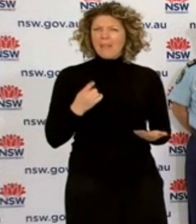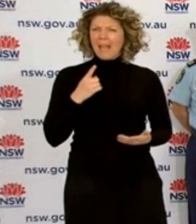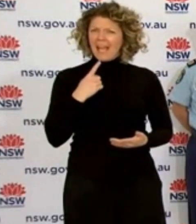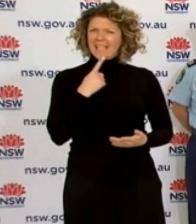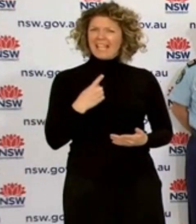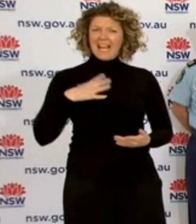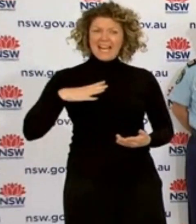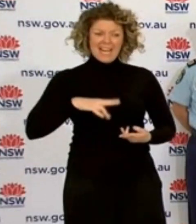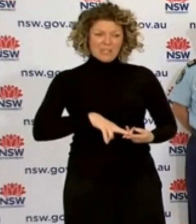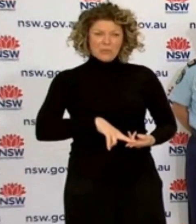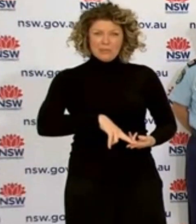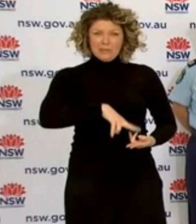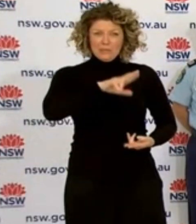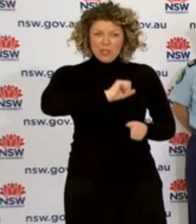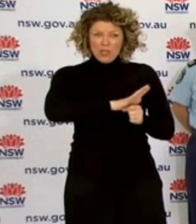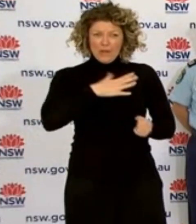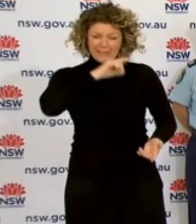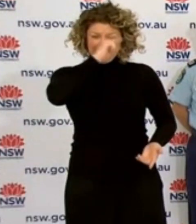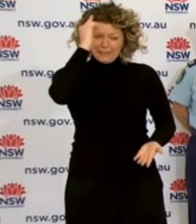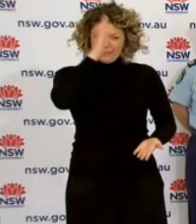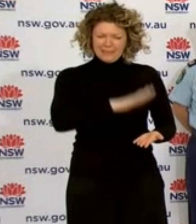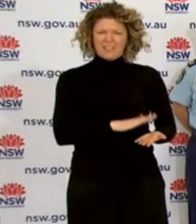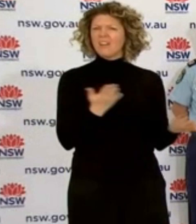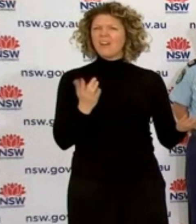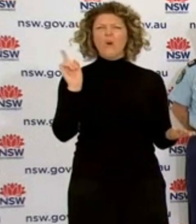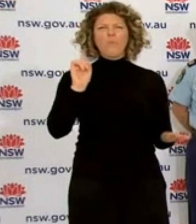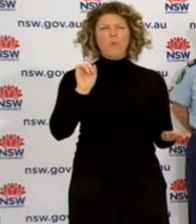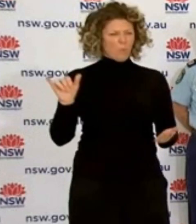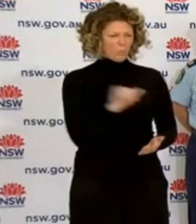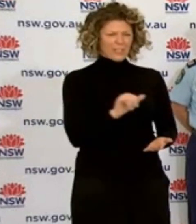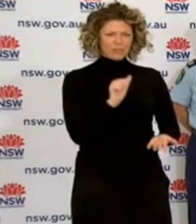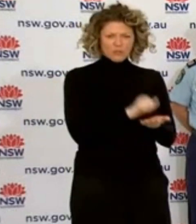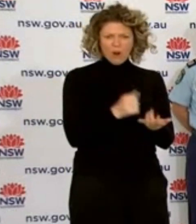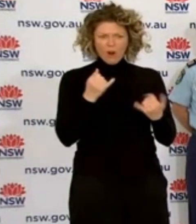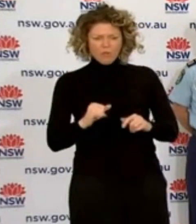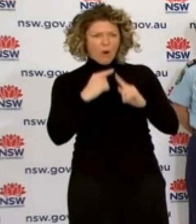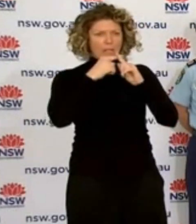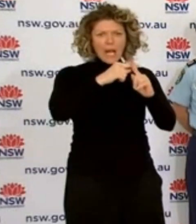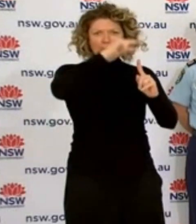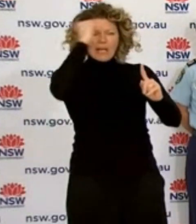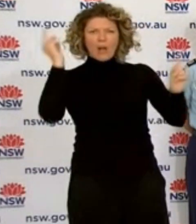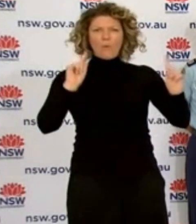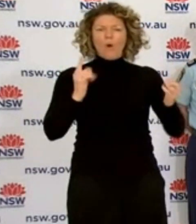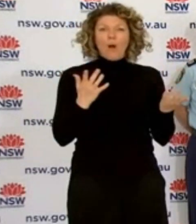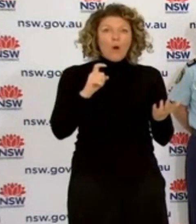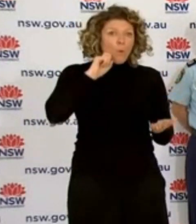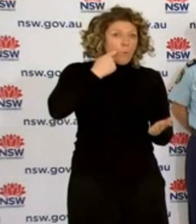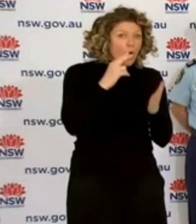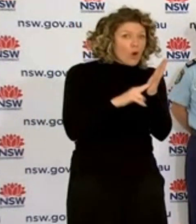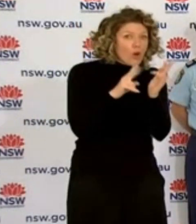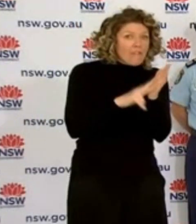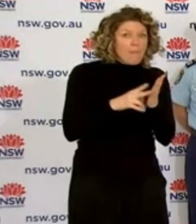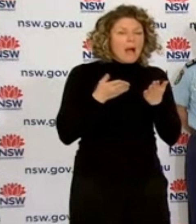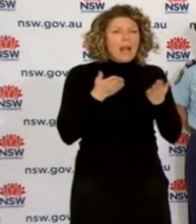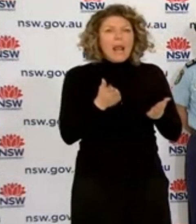at any stage. So what's the target, and are we still going to look at November for easing of restrictions even if case